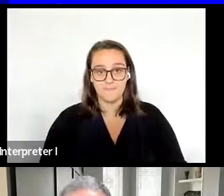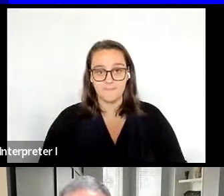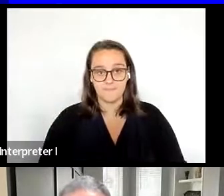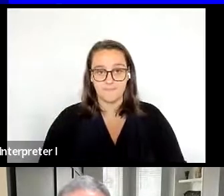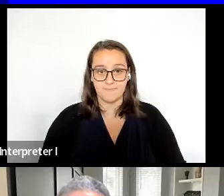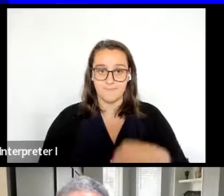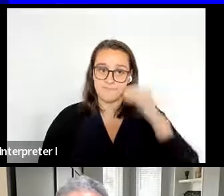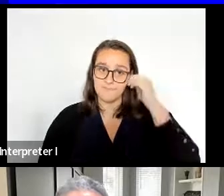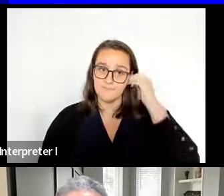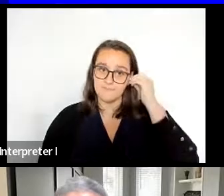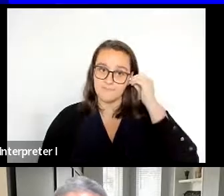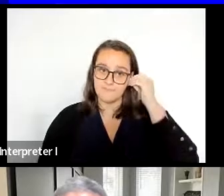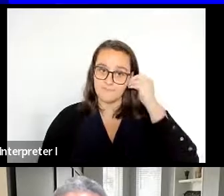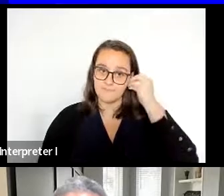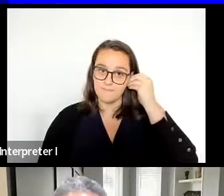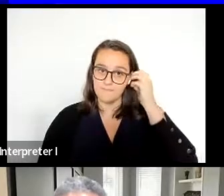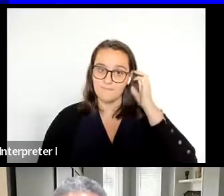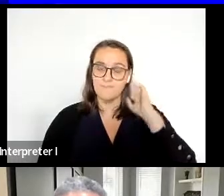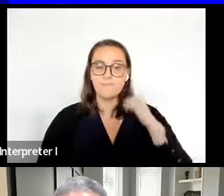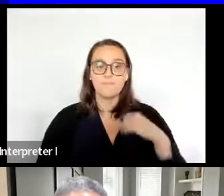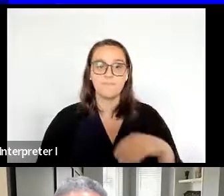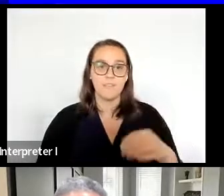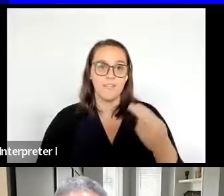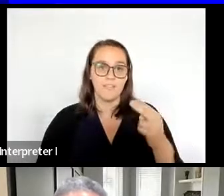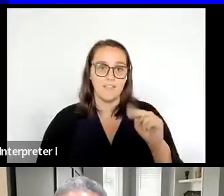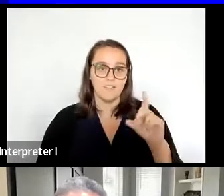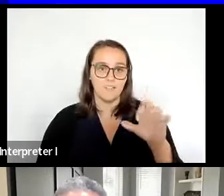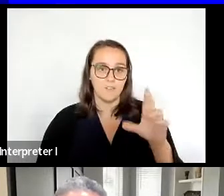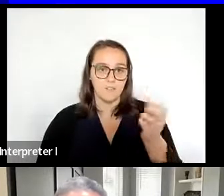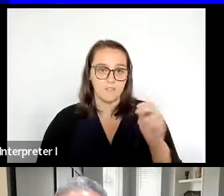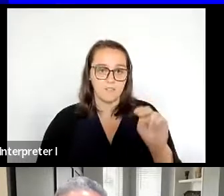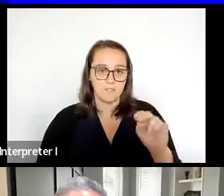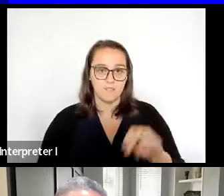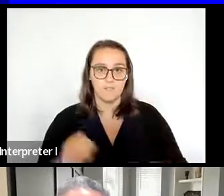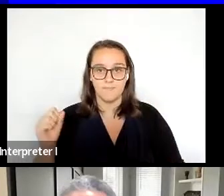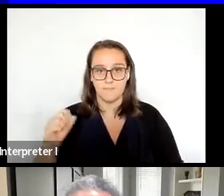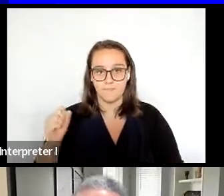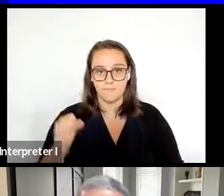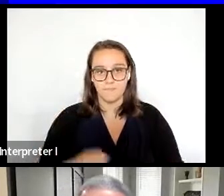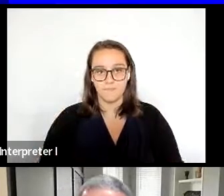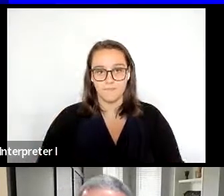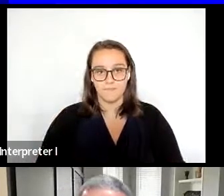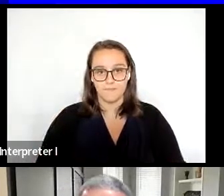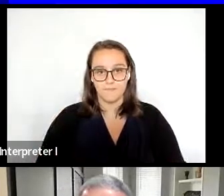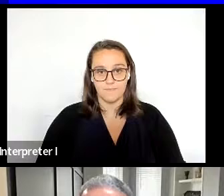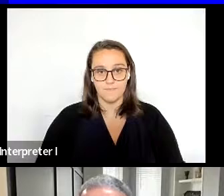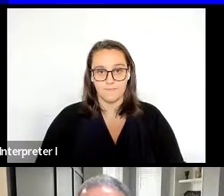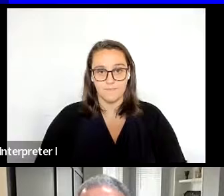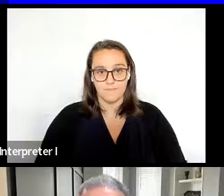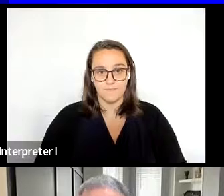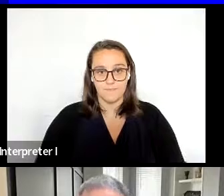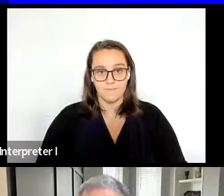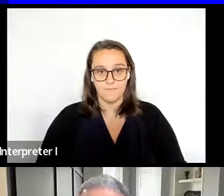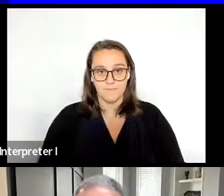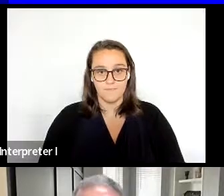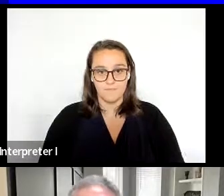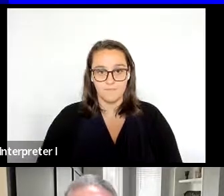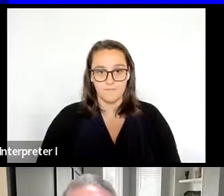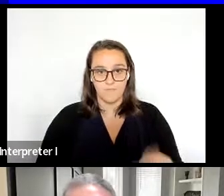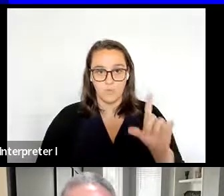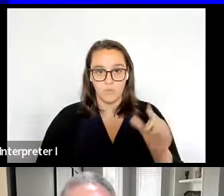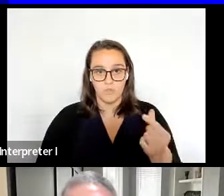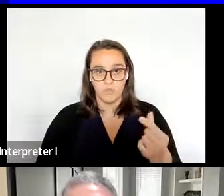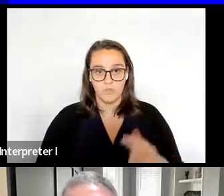Councilmember Gray votes yes. Councilmember Henderson. Yes. Councilmember Henderson votes yes. Councilmember Louis